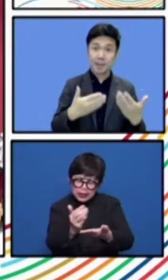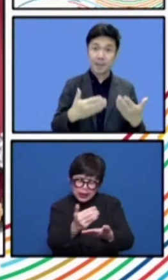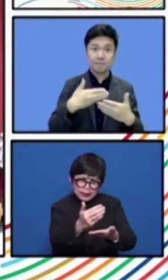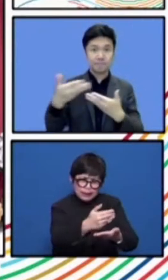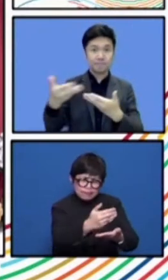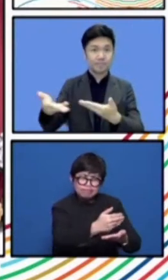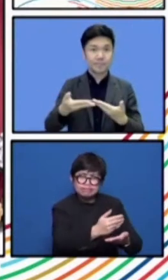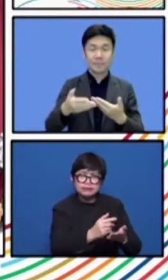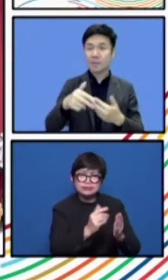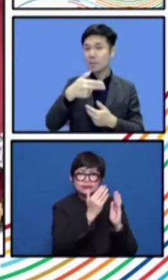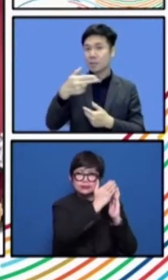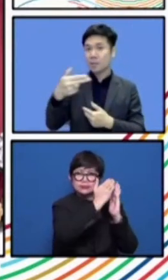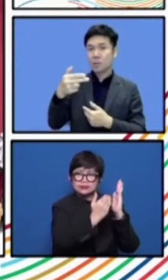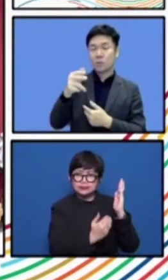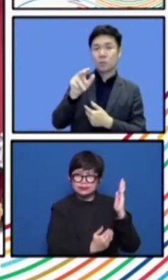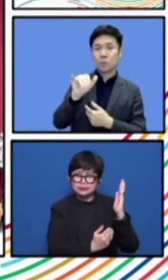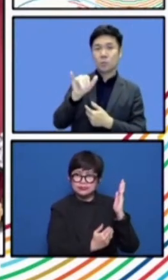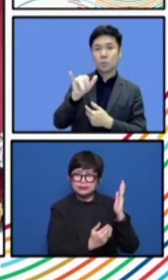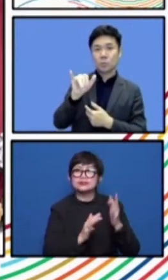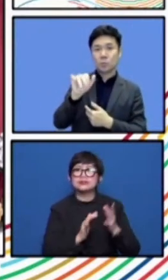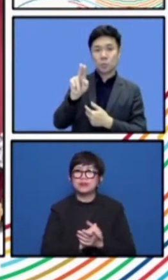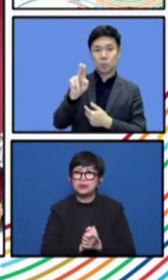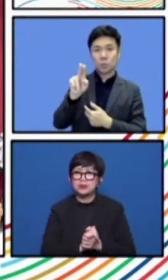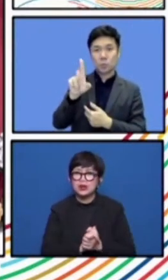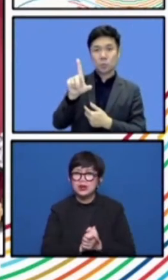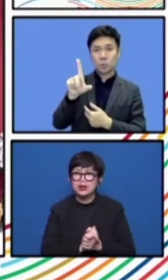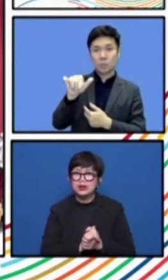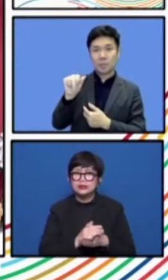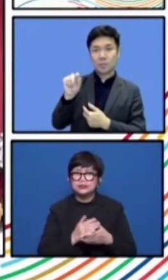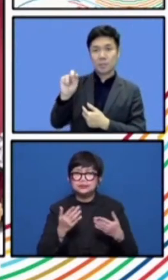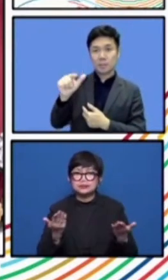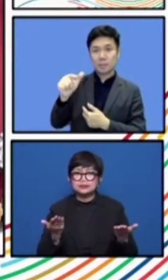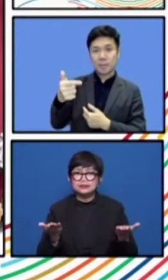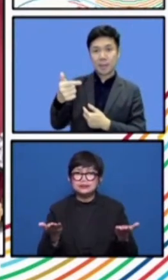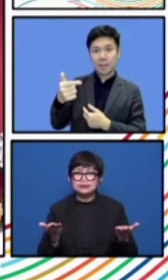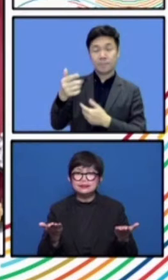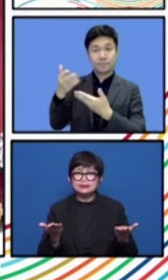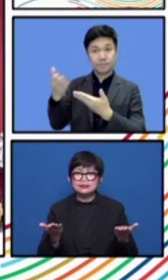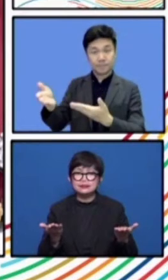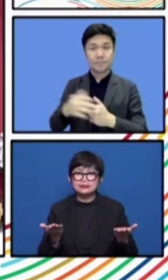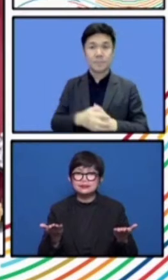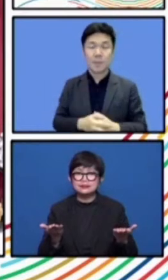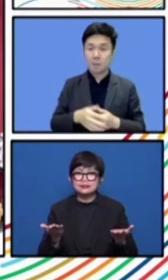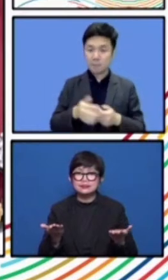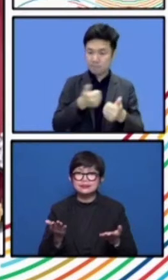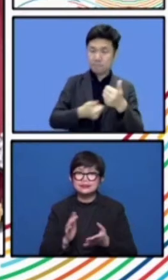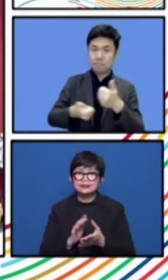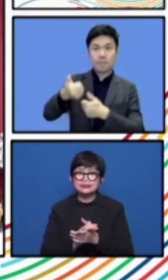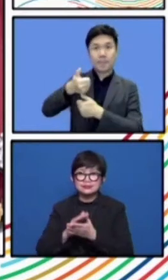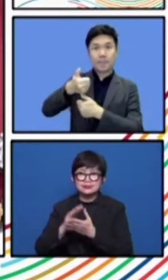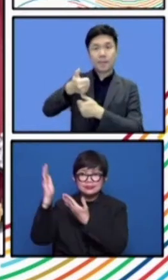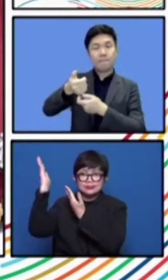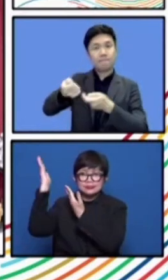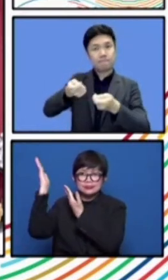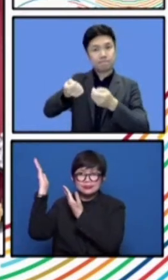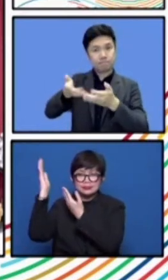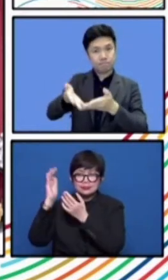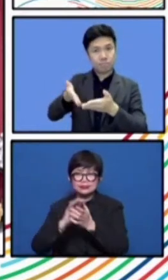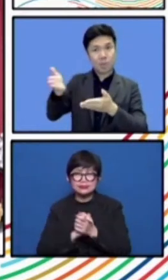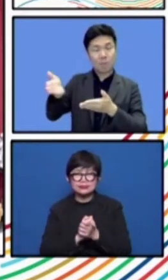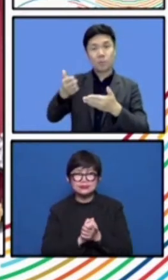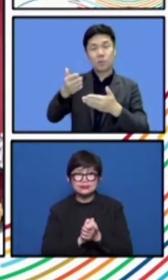Yu Liang who is also joining us online is a director general of the international Affairs Department